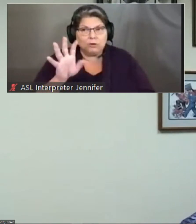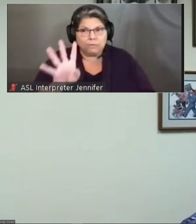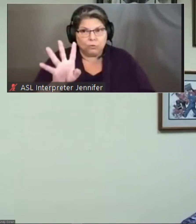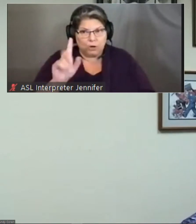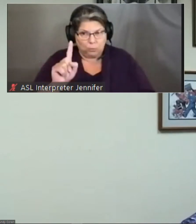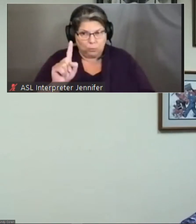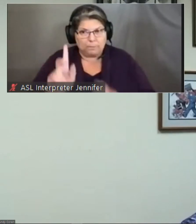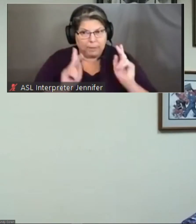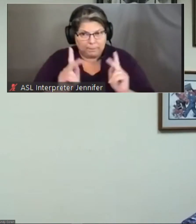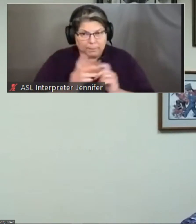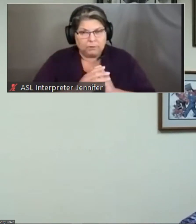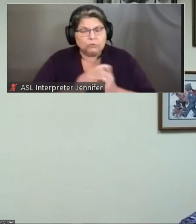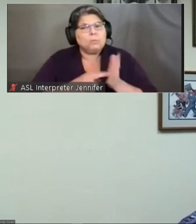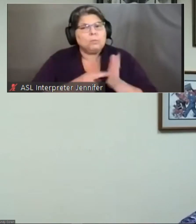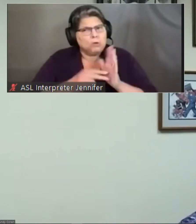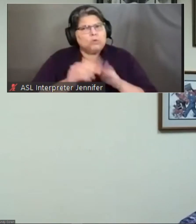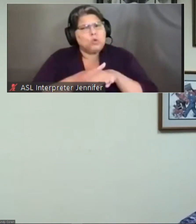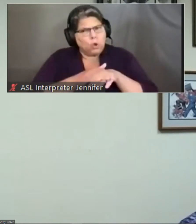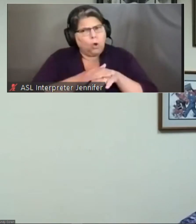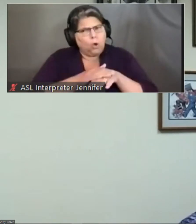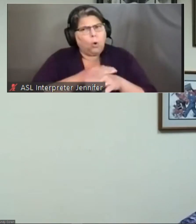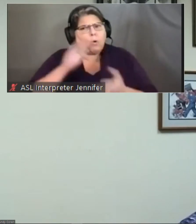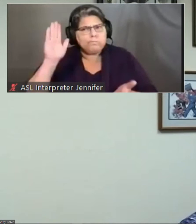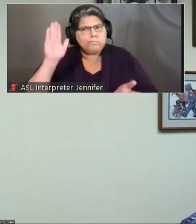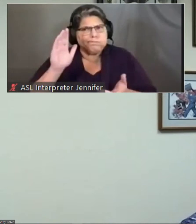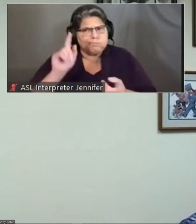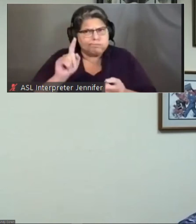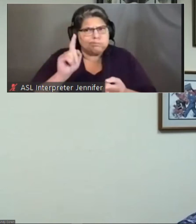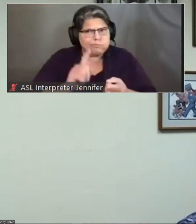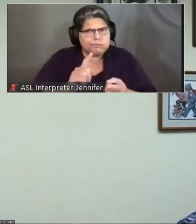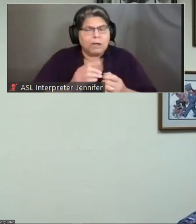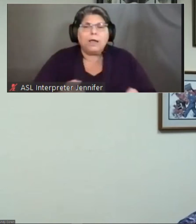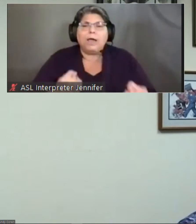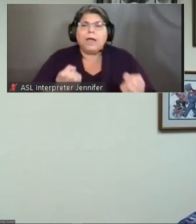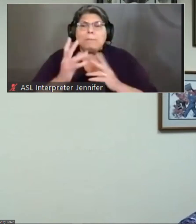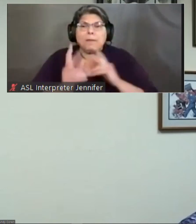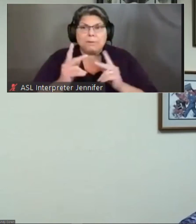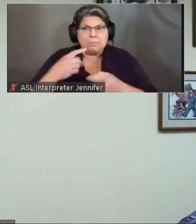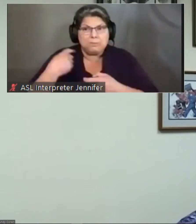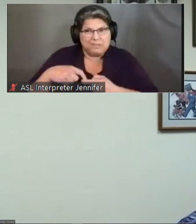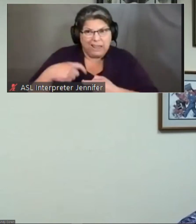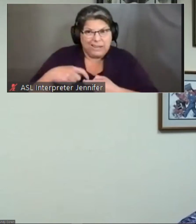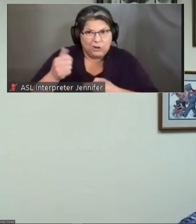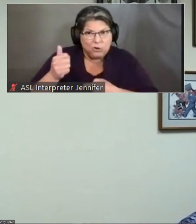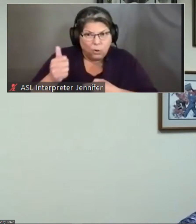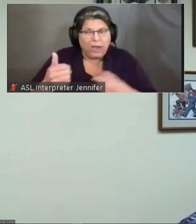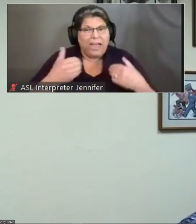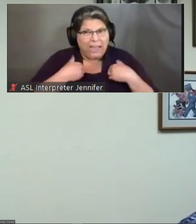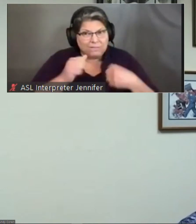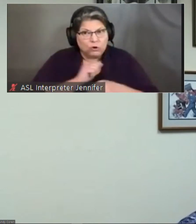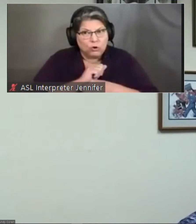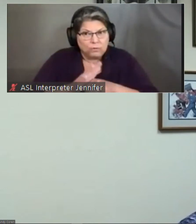3,941, slowly decreasing. The Latino population has suffered